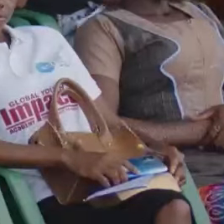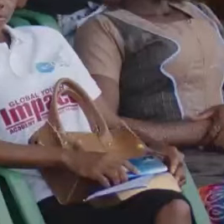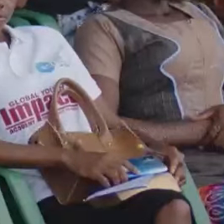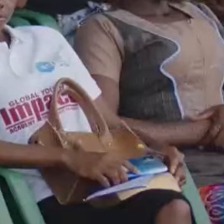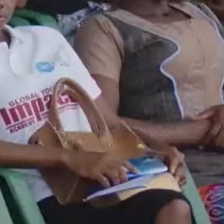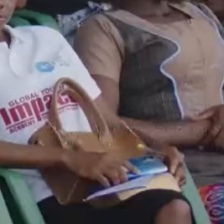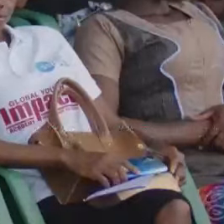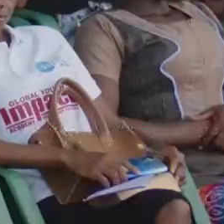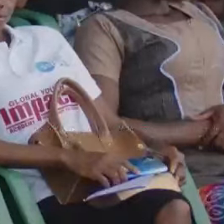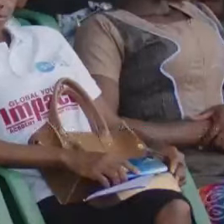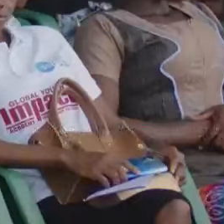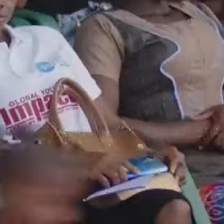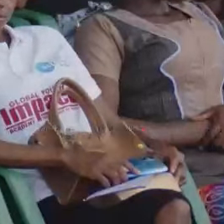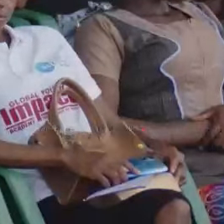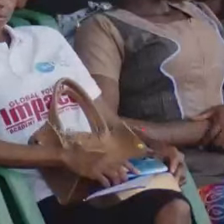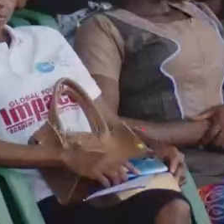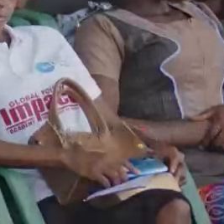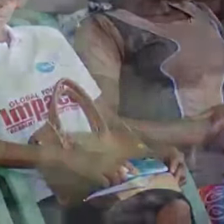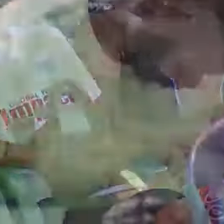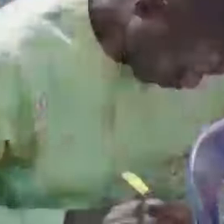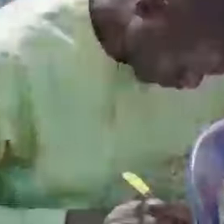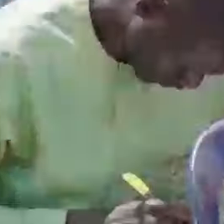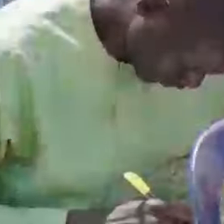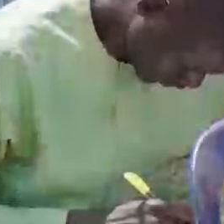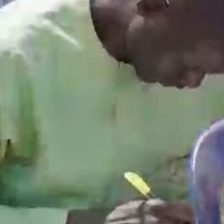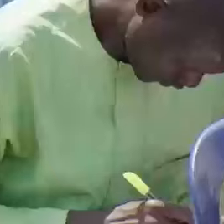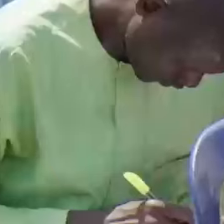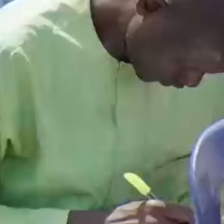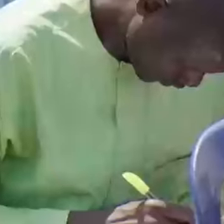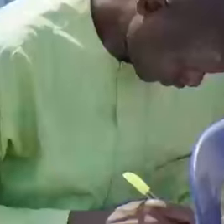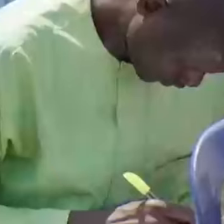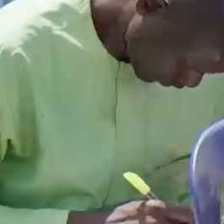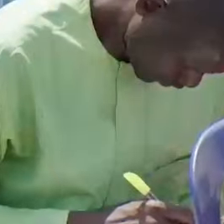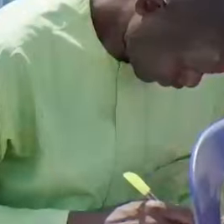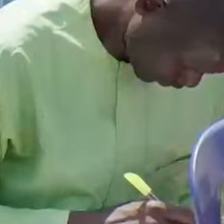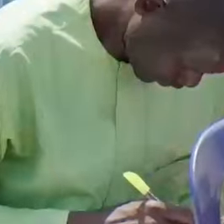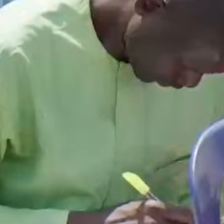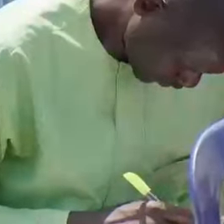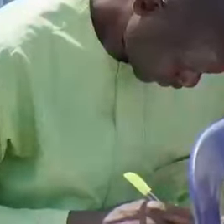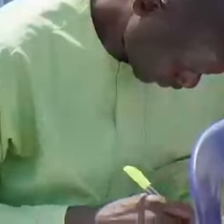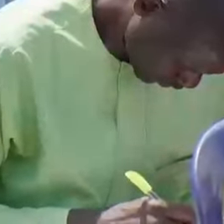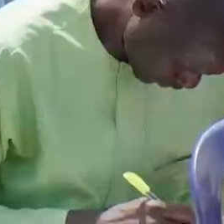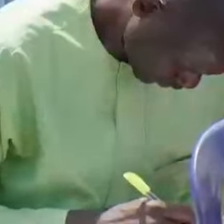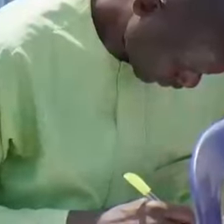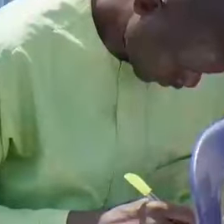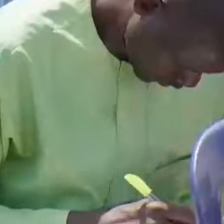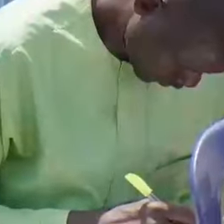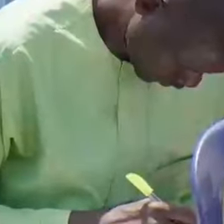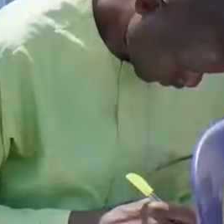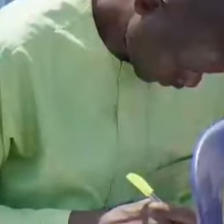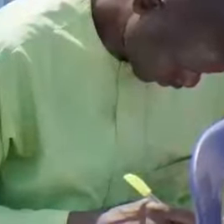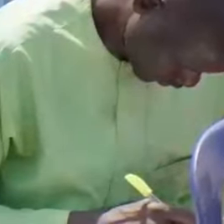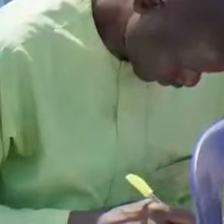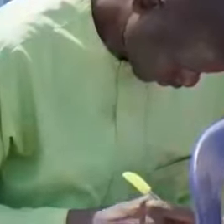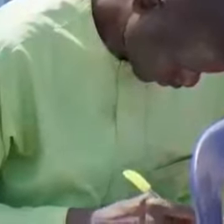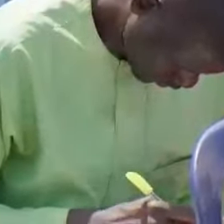and beyond graduating goals. The people that make it in life, they're not the people that say, I've